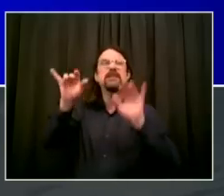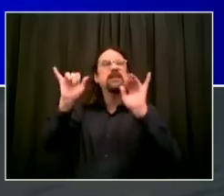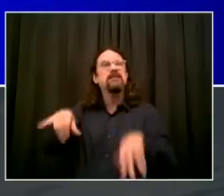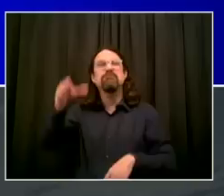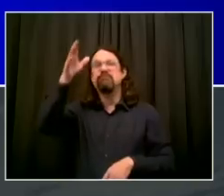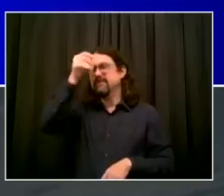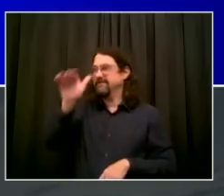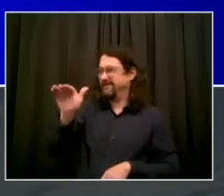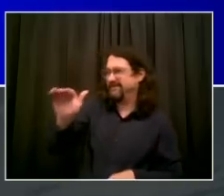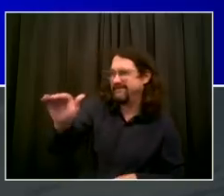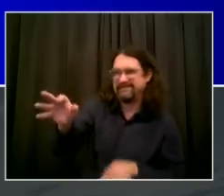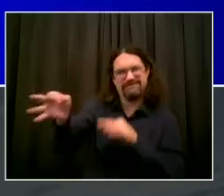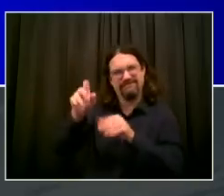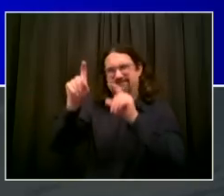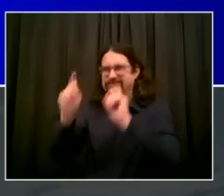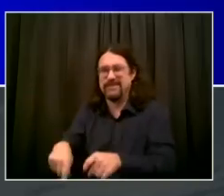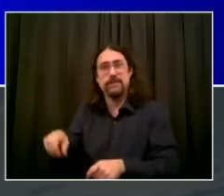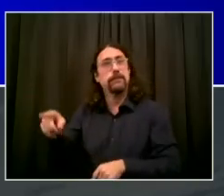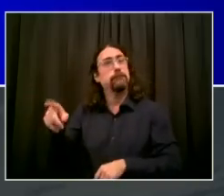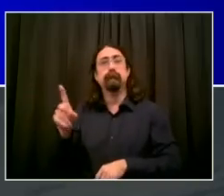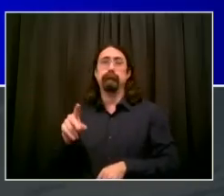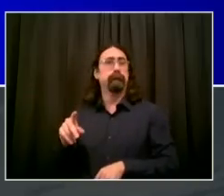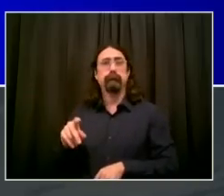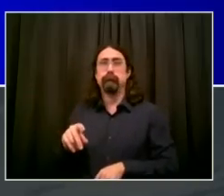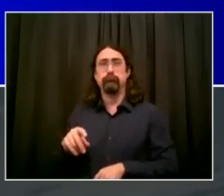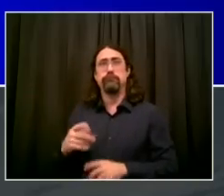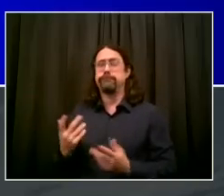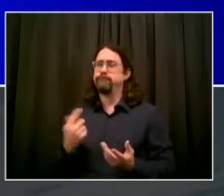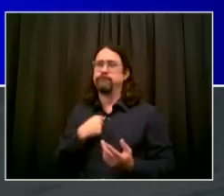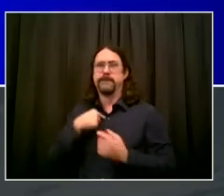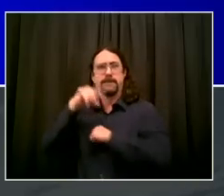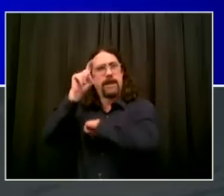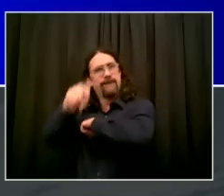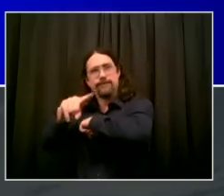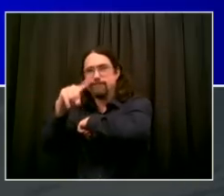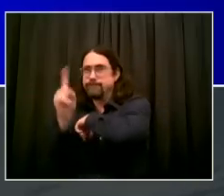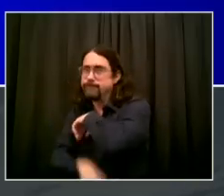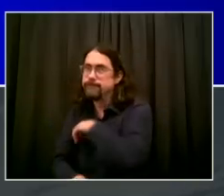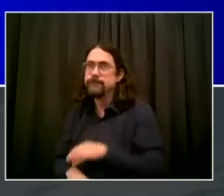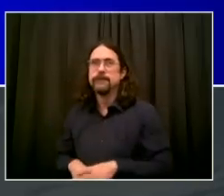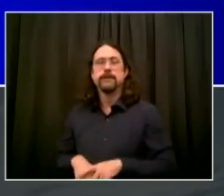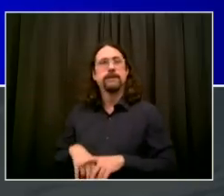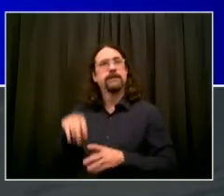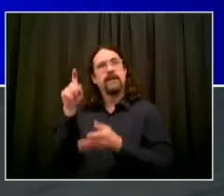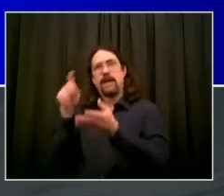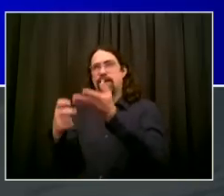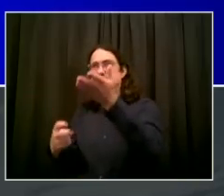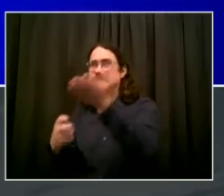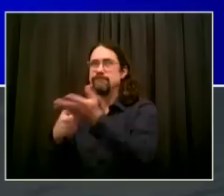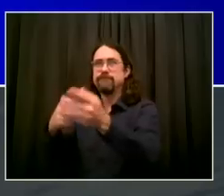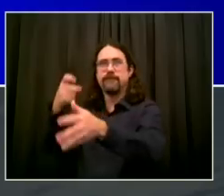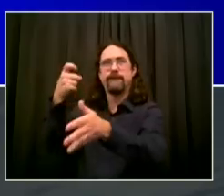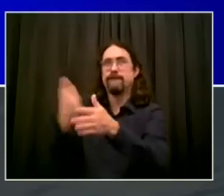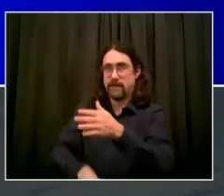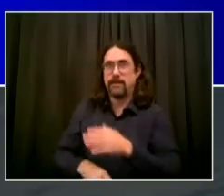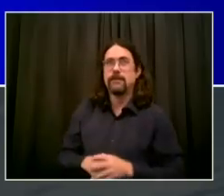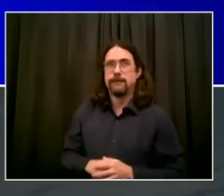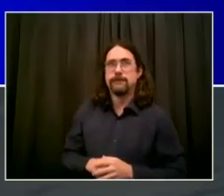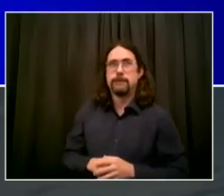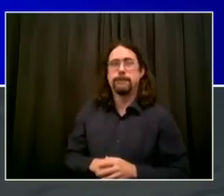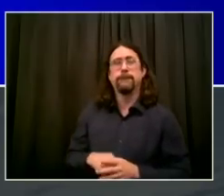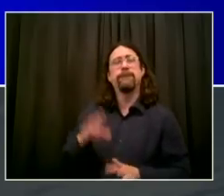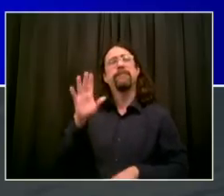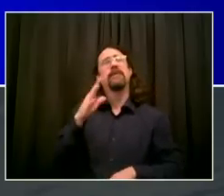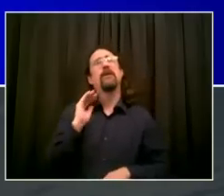closures. This is a key component of this plan. So on Tuesday, we closed 108 public